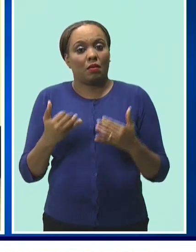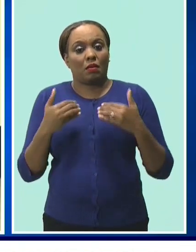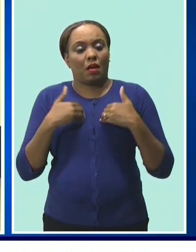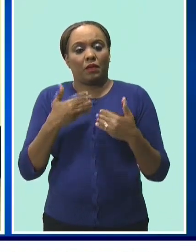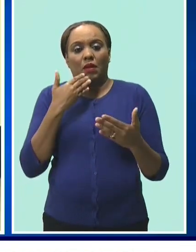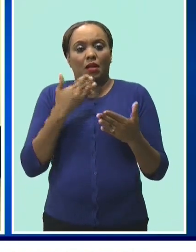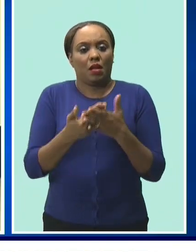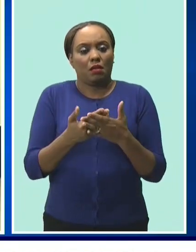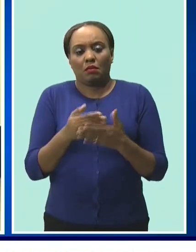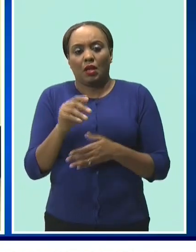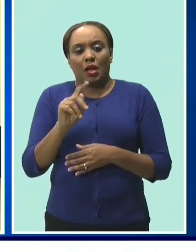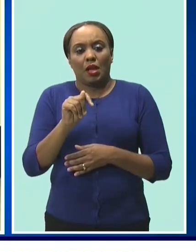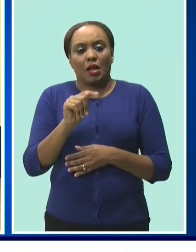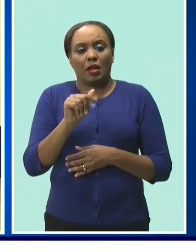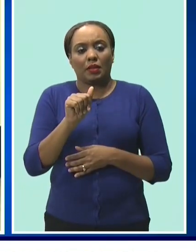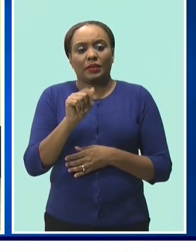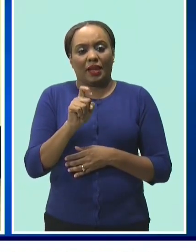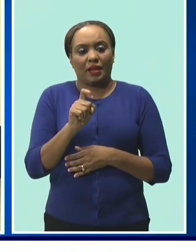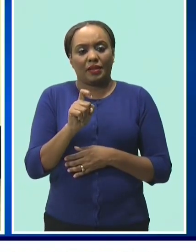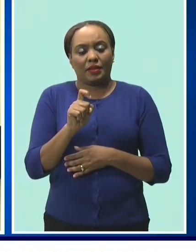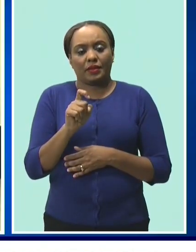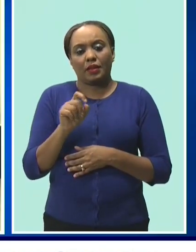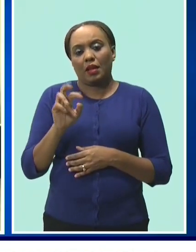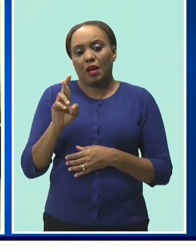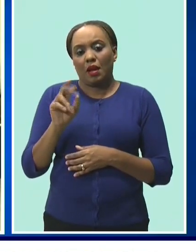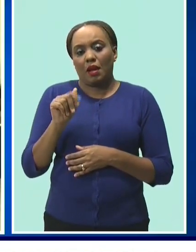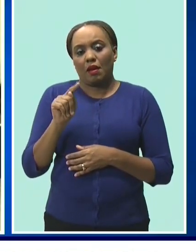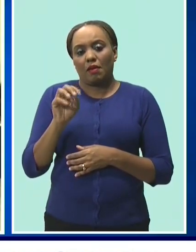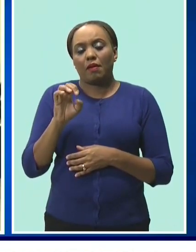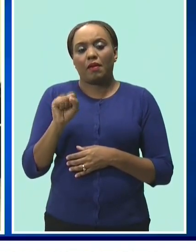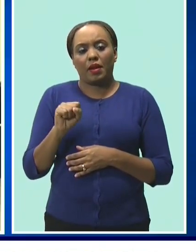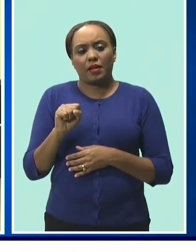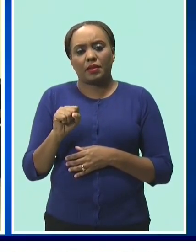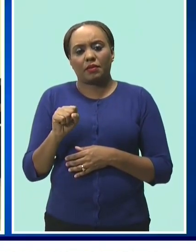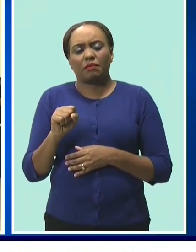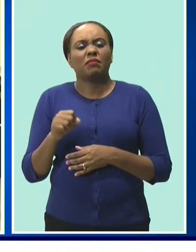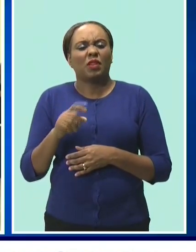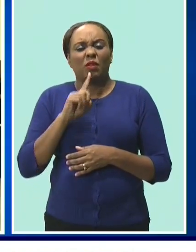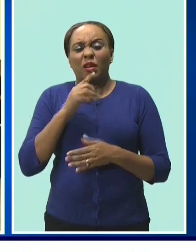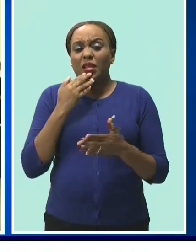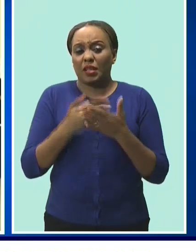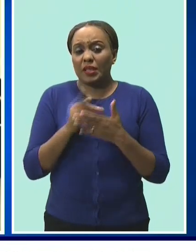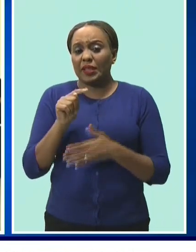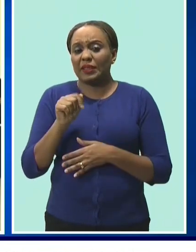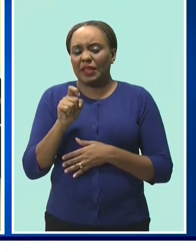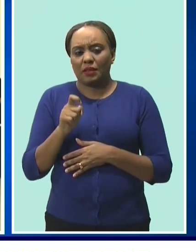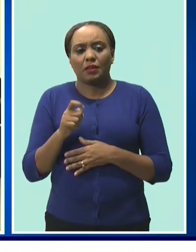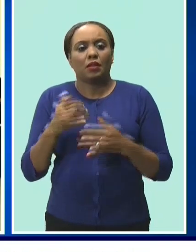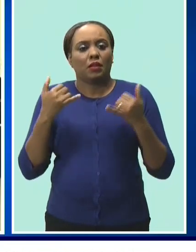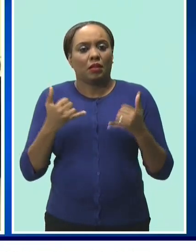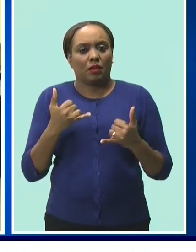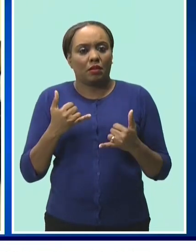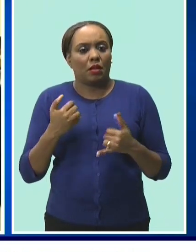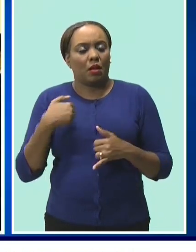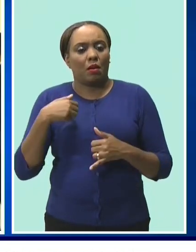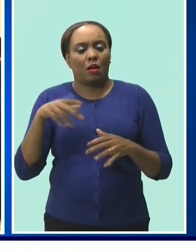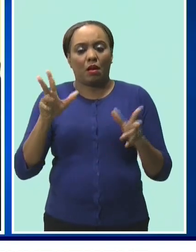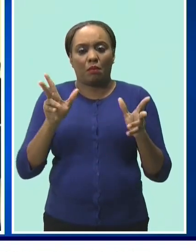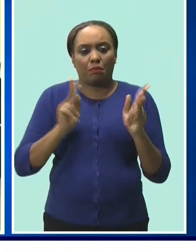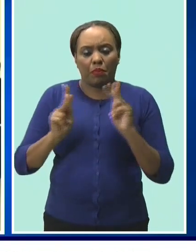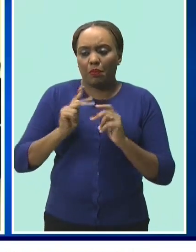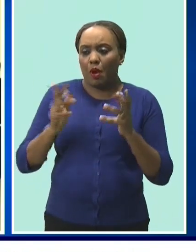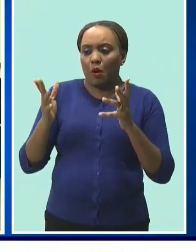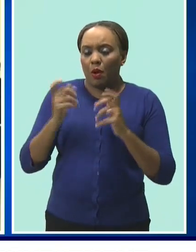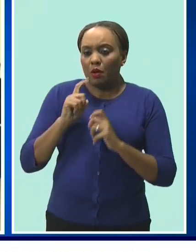the world amongst OECD compliant countries. So being off the list, we are extremely attractive for any investors coming